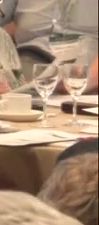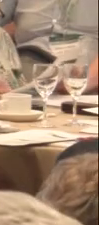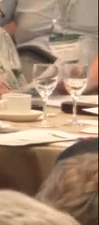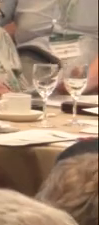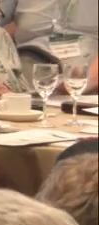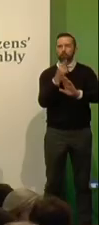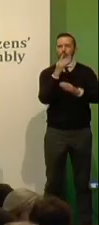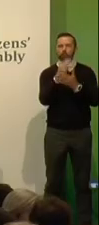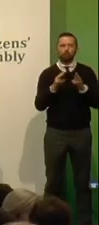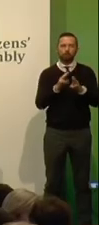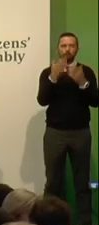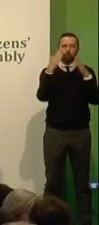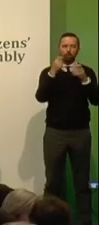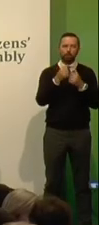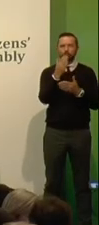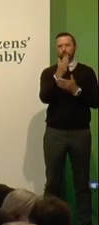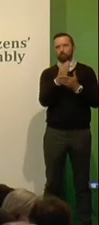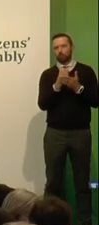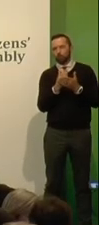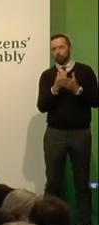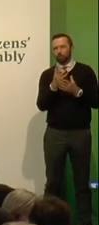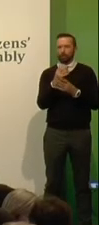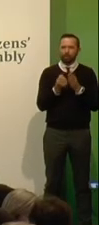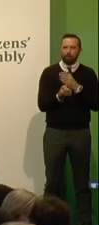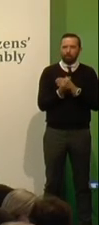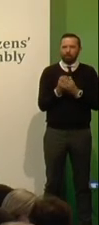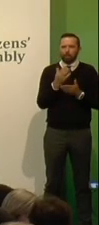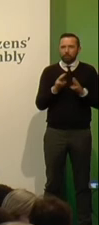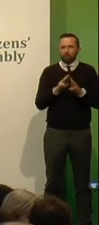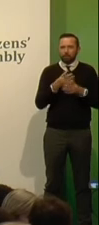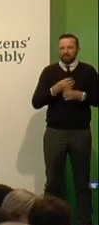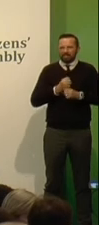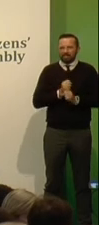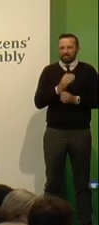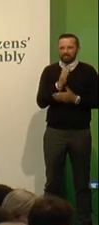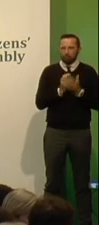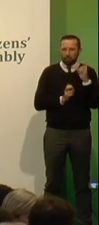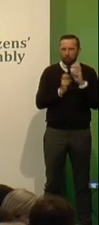which shows that there are some tensions, and you can imagine why. Yeah.